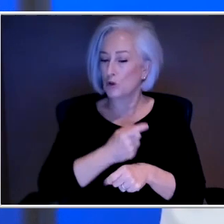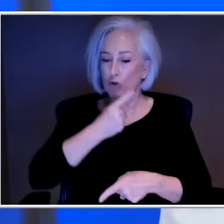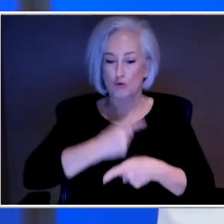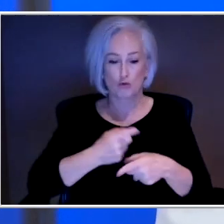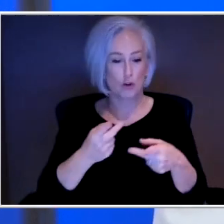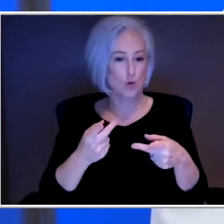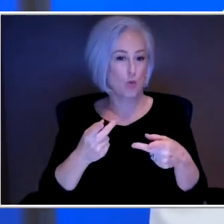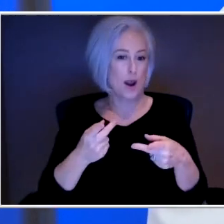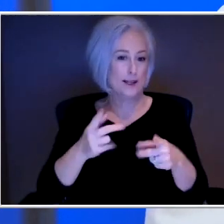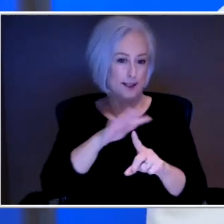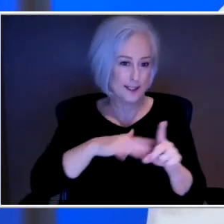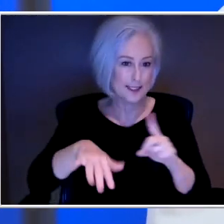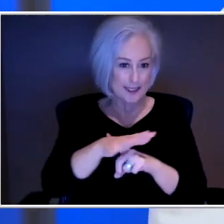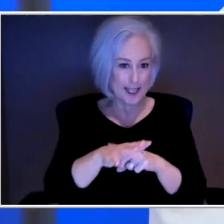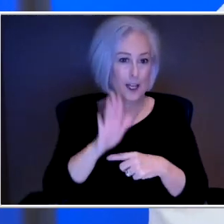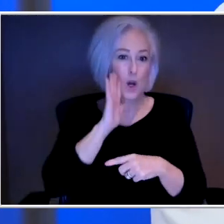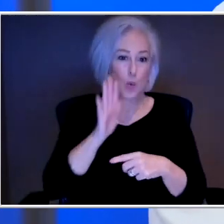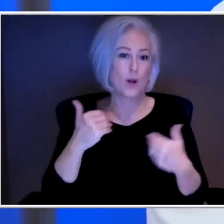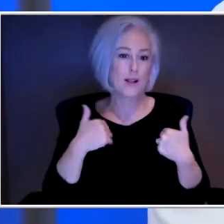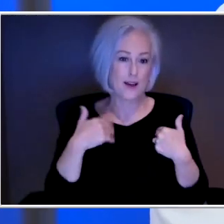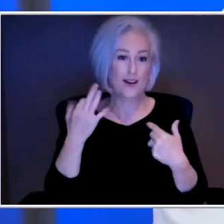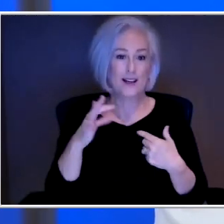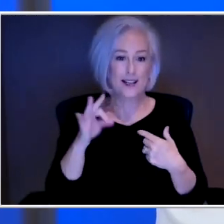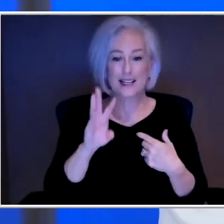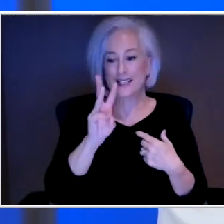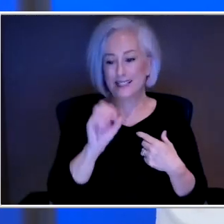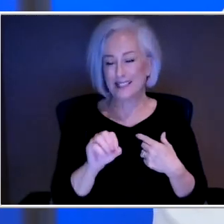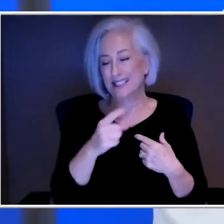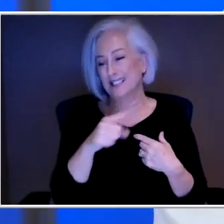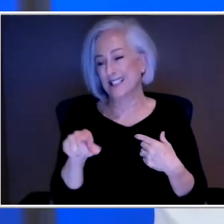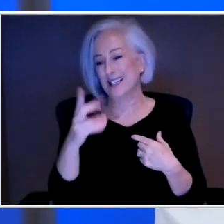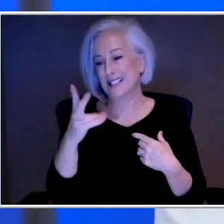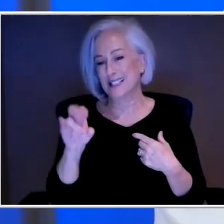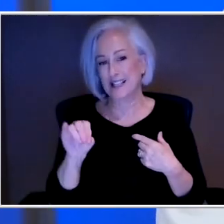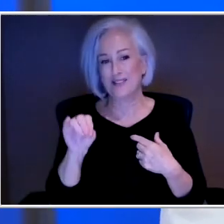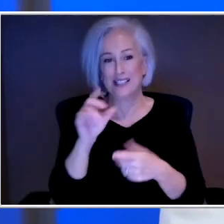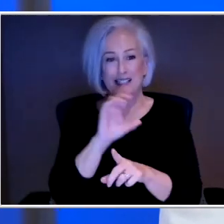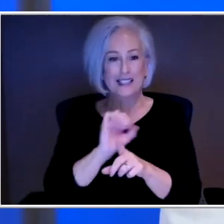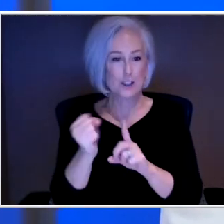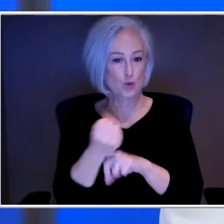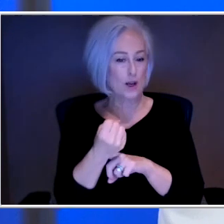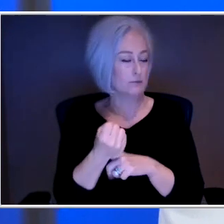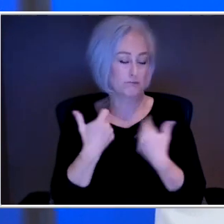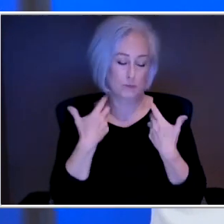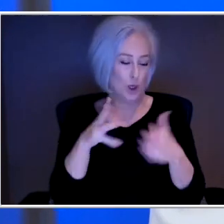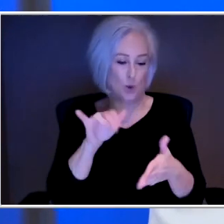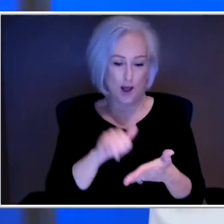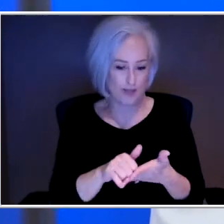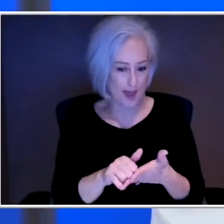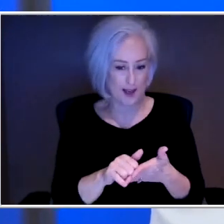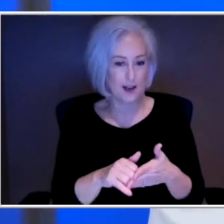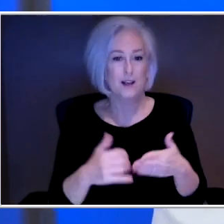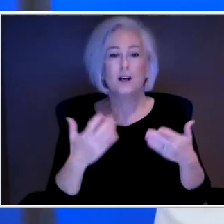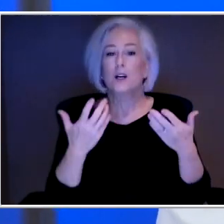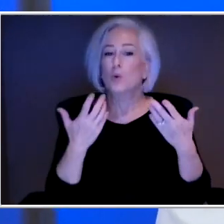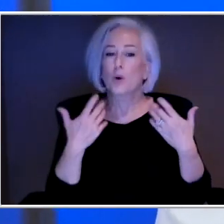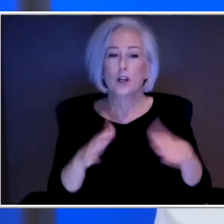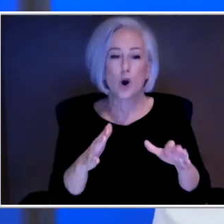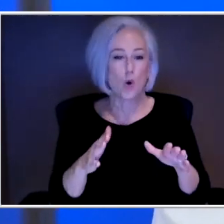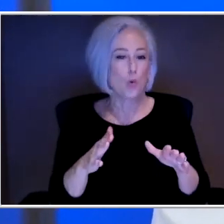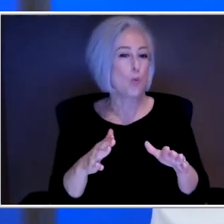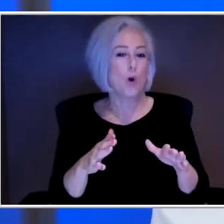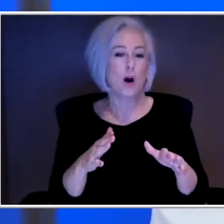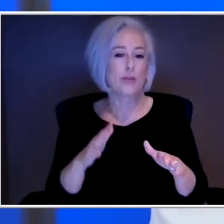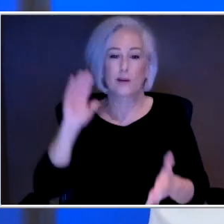like a 1970s situation, or 1960s, 1970s kind of situation again, and that's not what we want, because we don't want a severe backlash to limit the use for the people that actually need